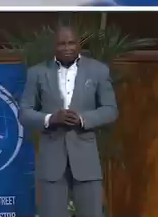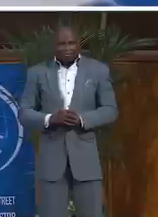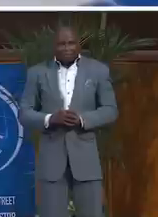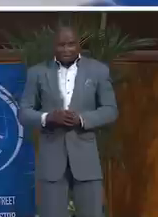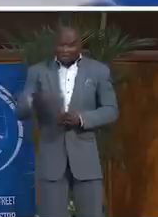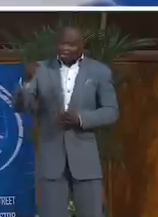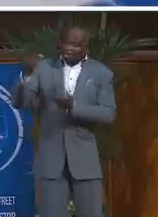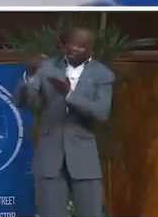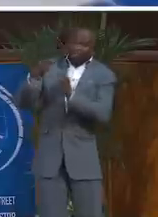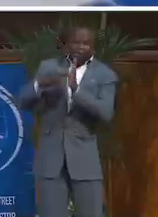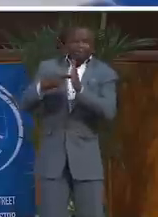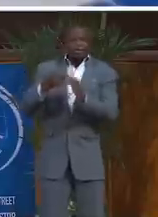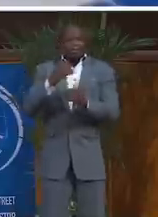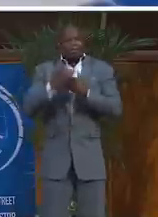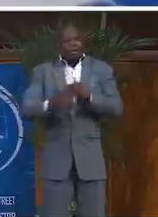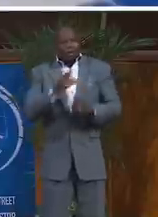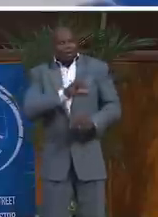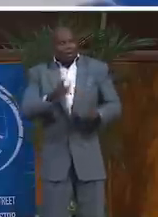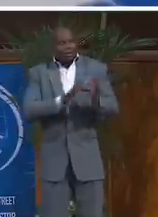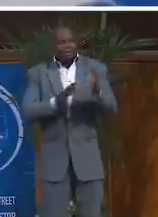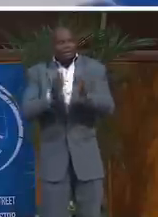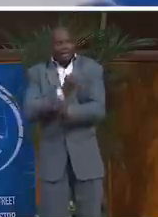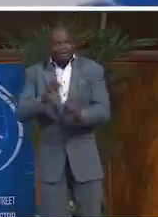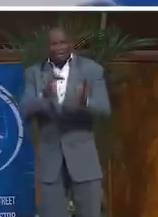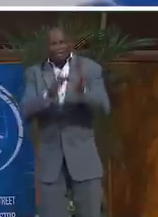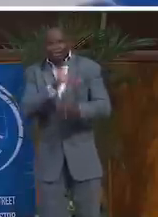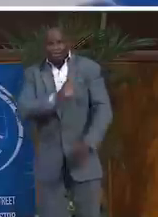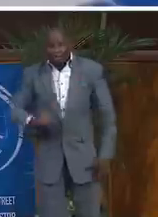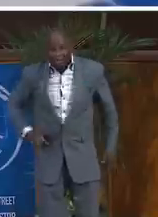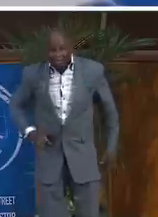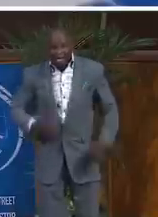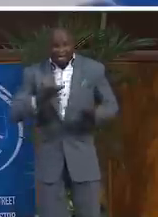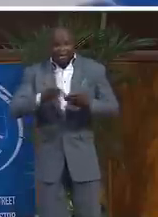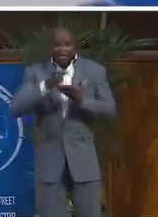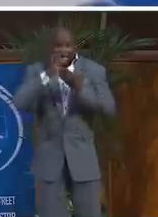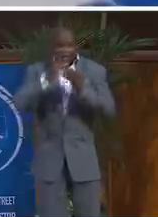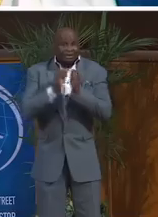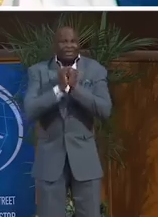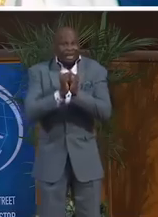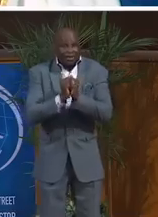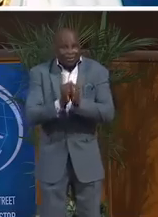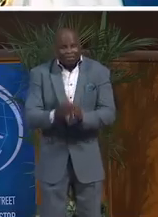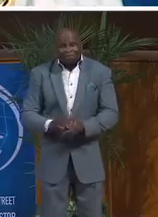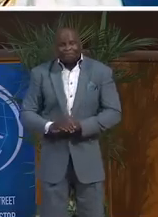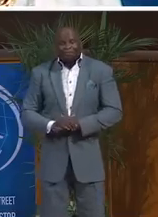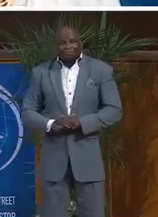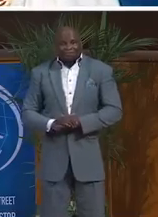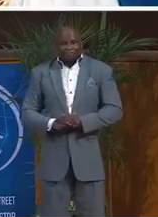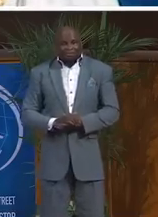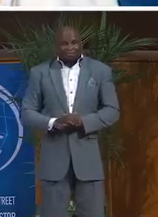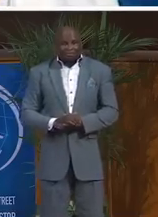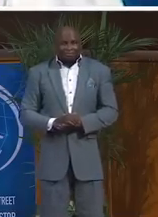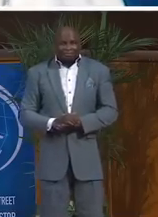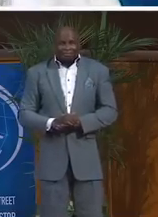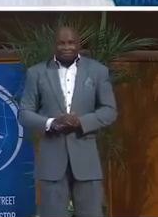This cup represents the blood of our Lord and Savior, Jesus Christ. Let us drink together.